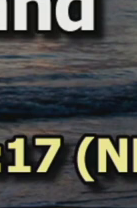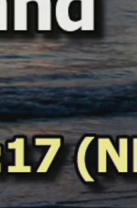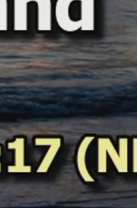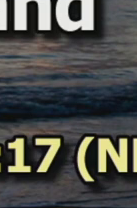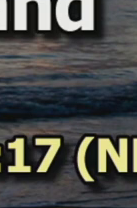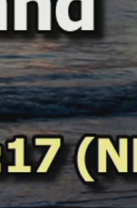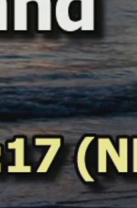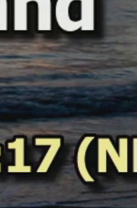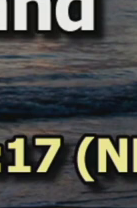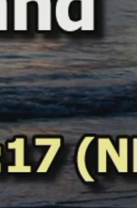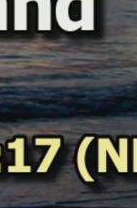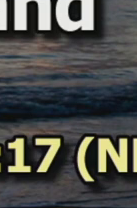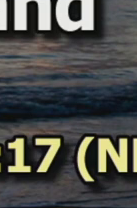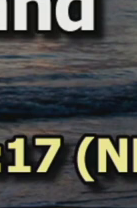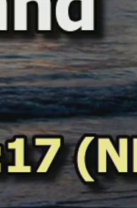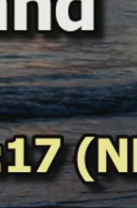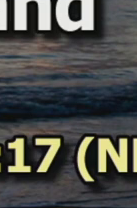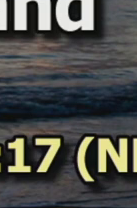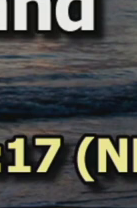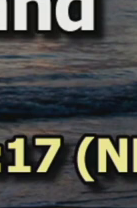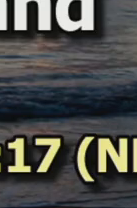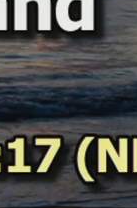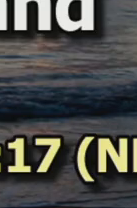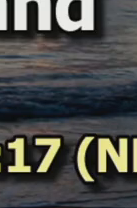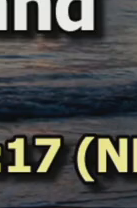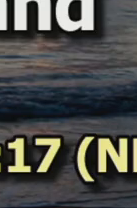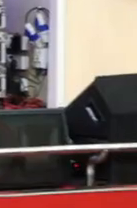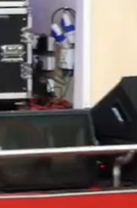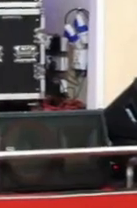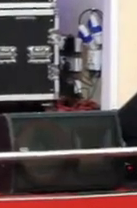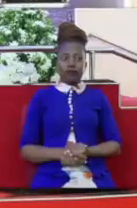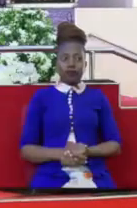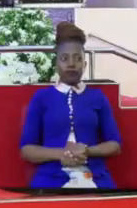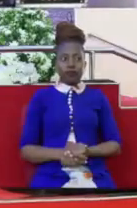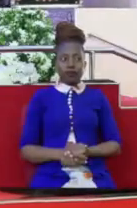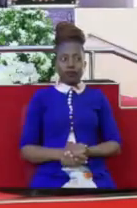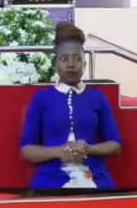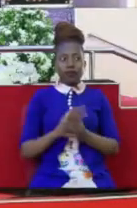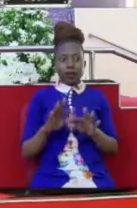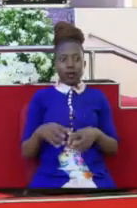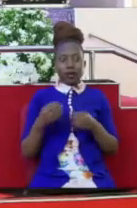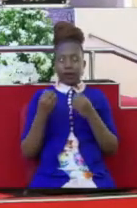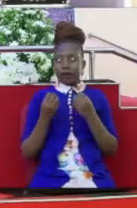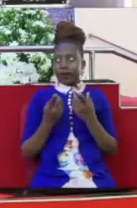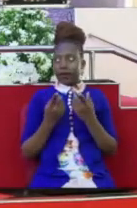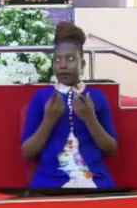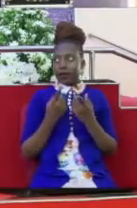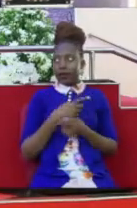are lending to the Lord. Now, how many of you have ever done one of these Felizi loans?